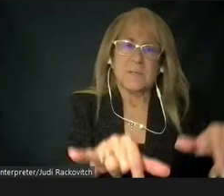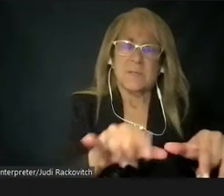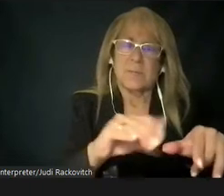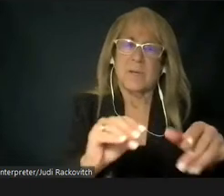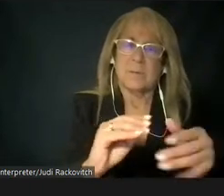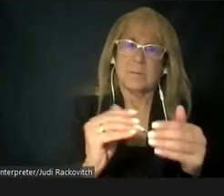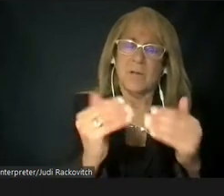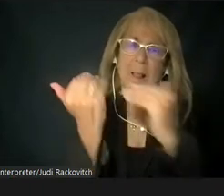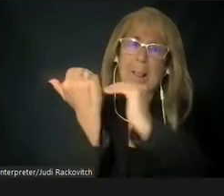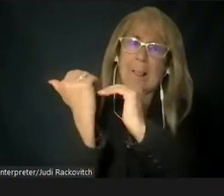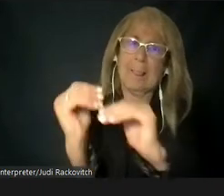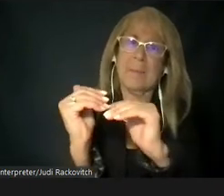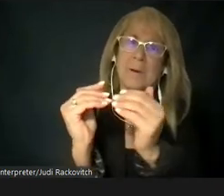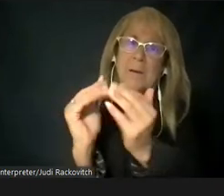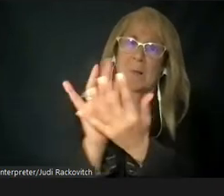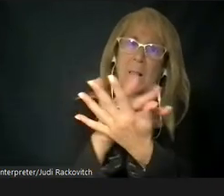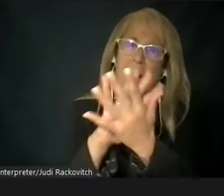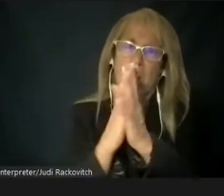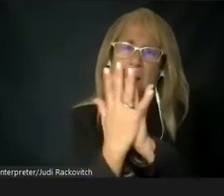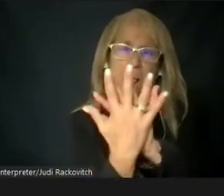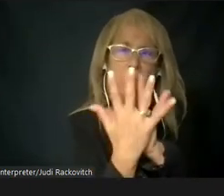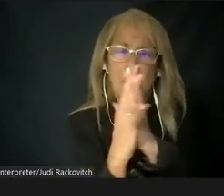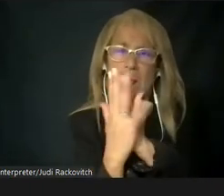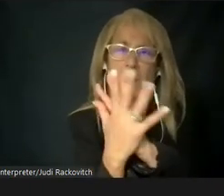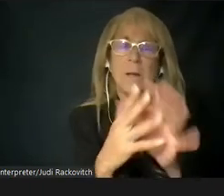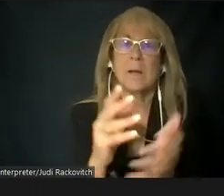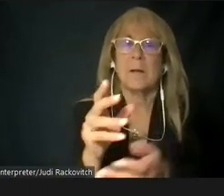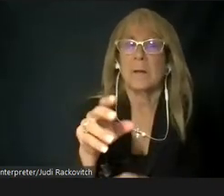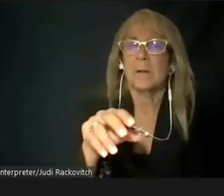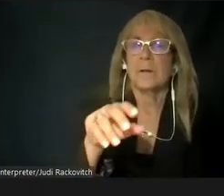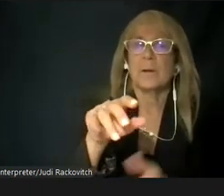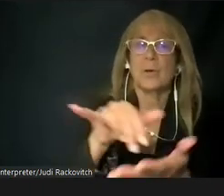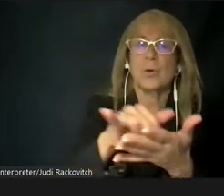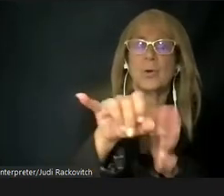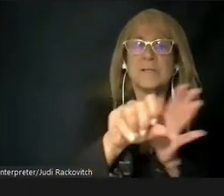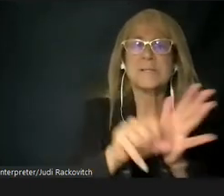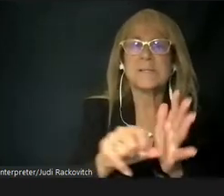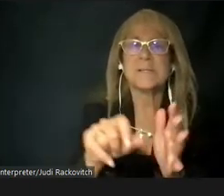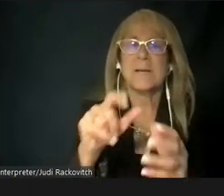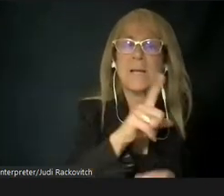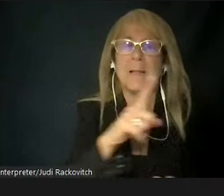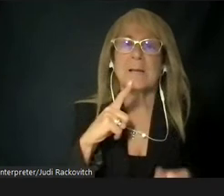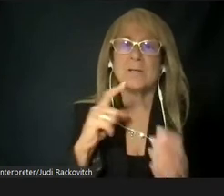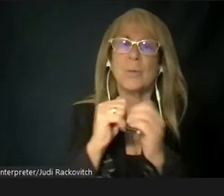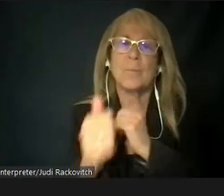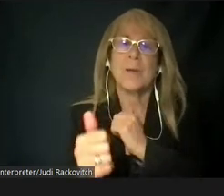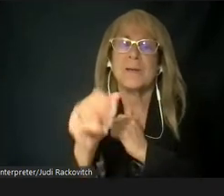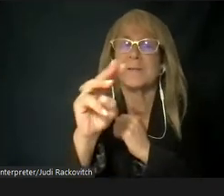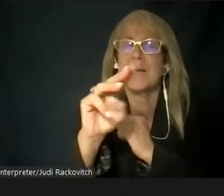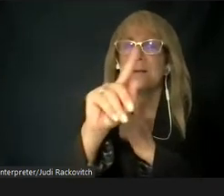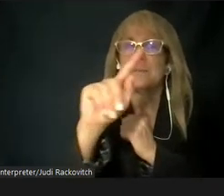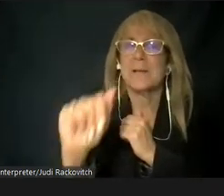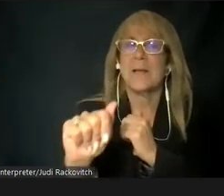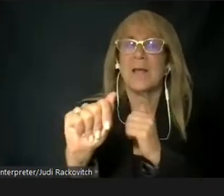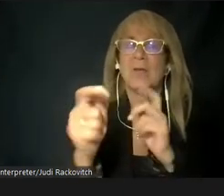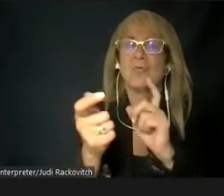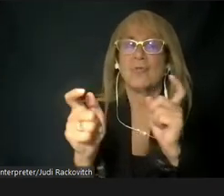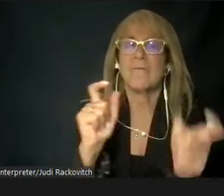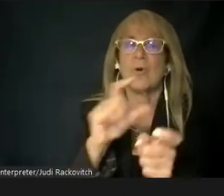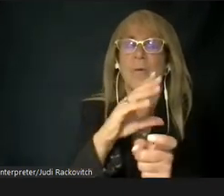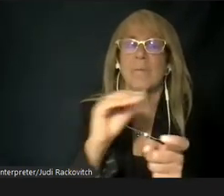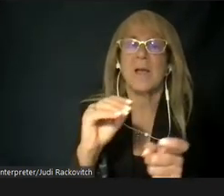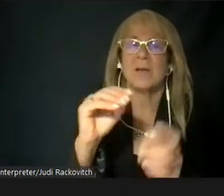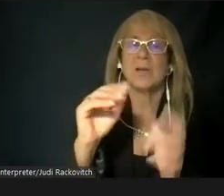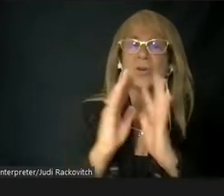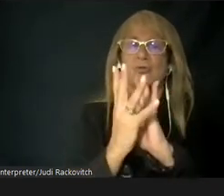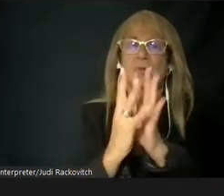In April 2019, the New York State Legislature passed the MTA Reform and Traffic Mobility Act. If approved by the